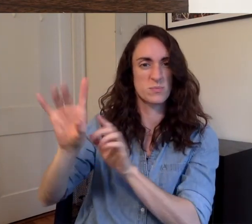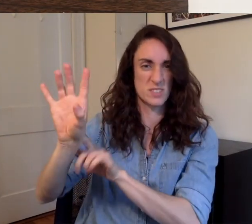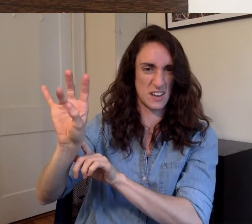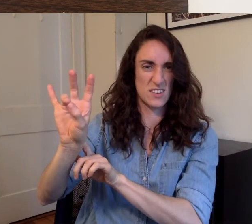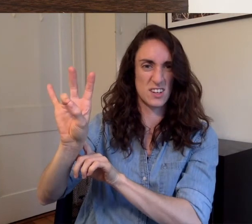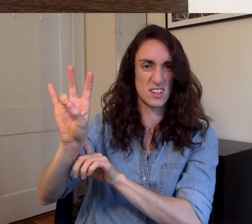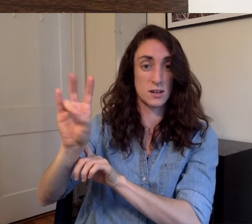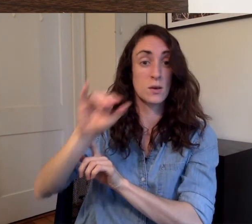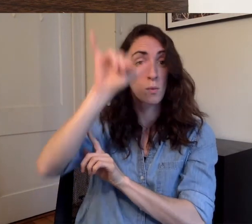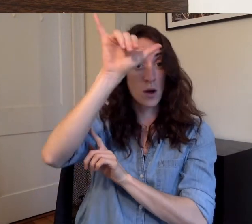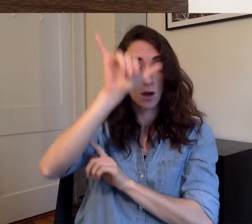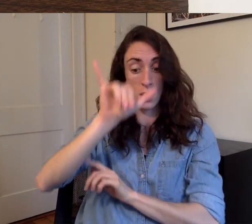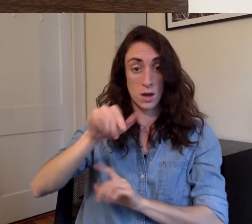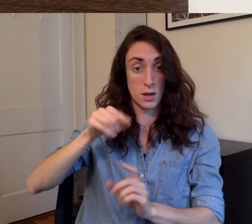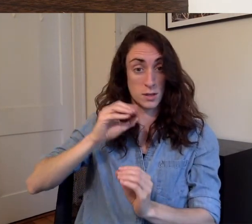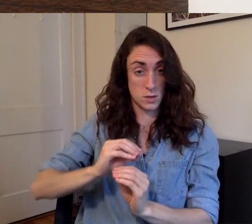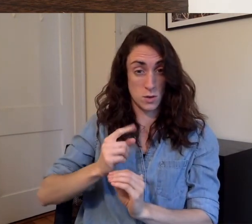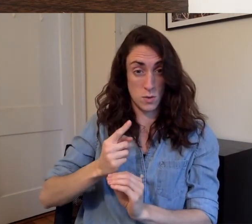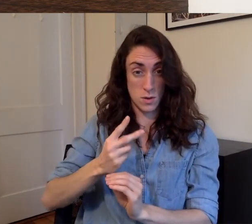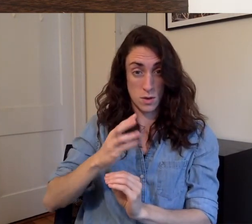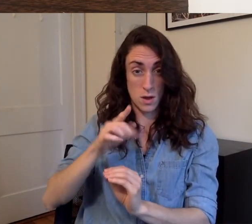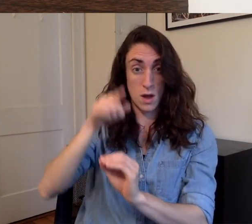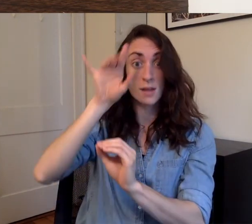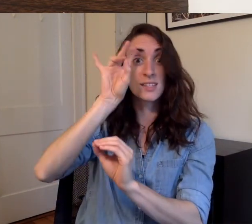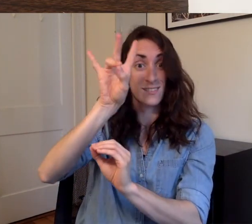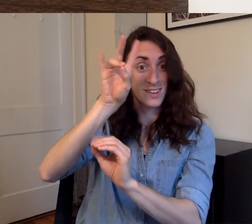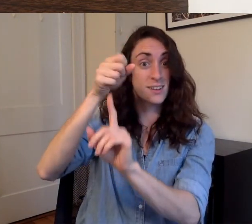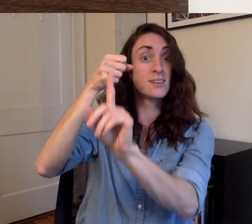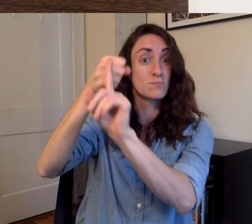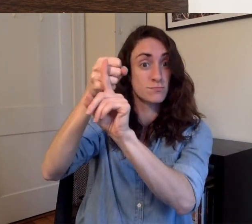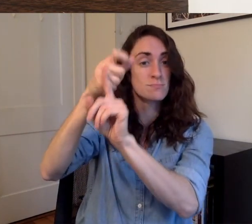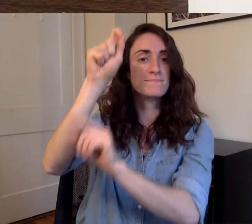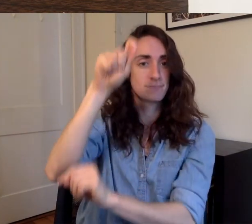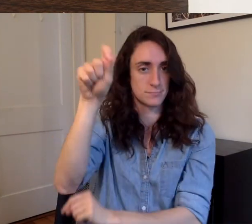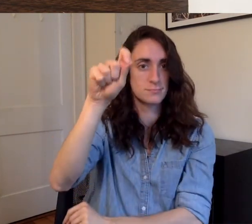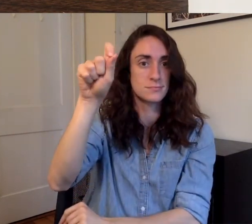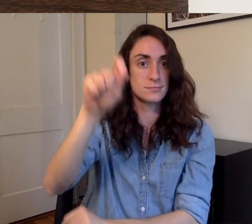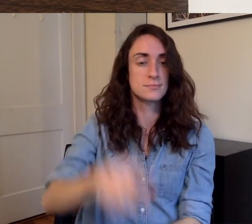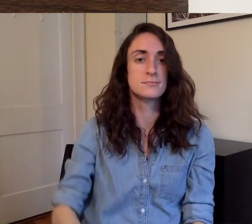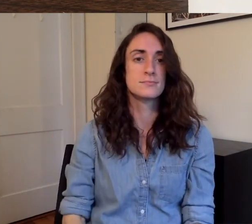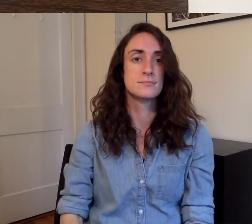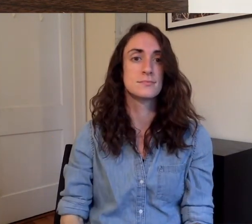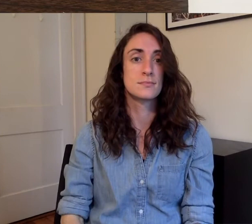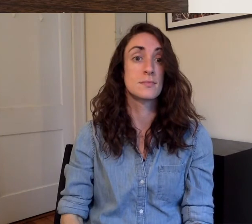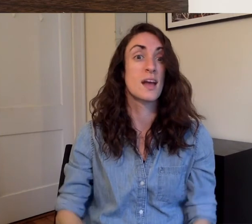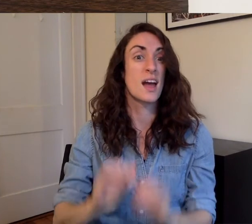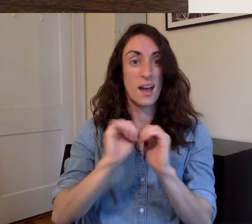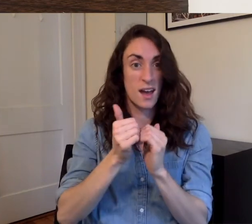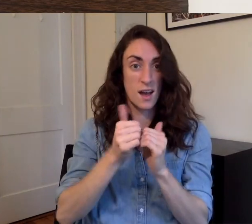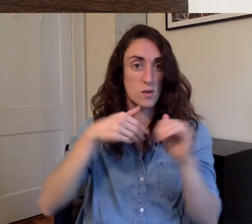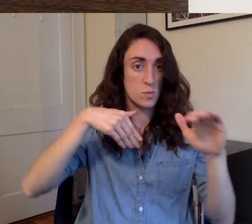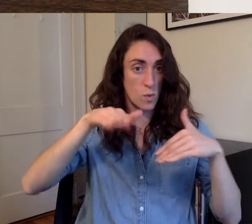starting point, or address, where we go first and make a point at y equals 7.